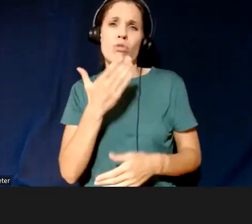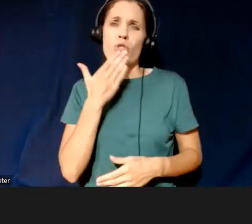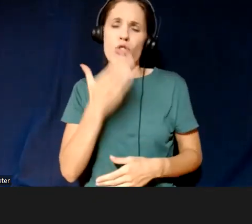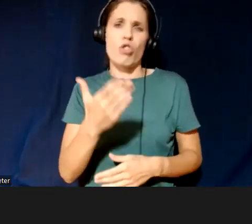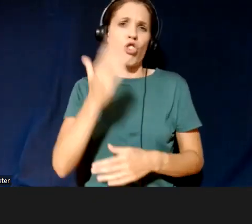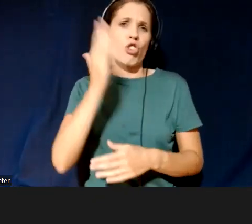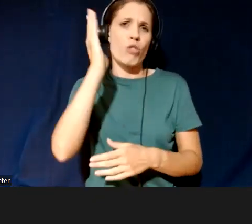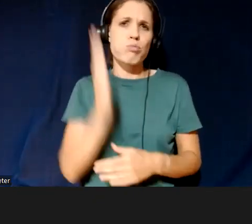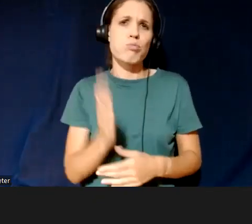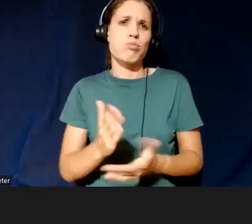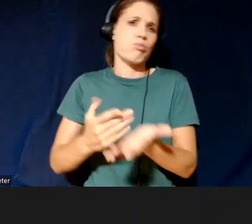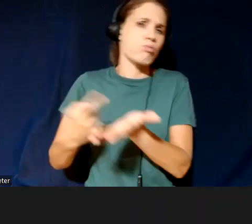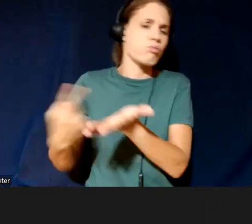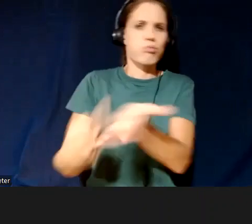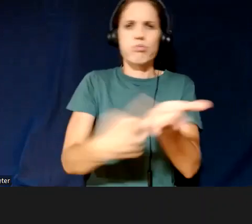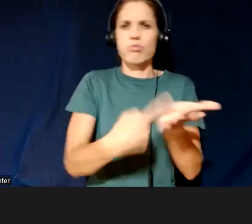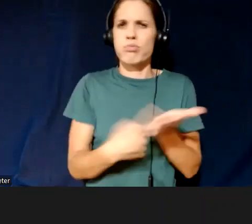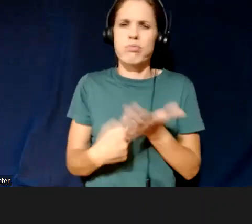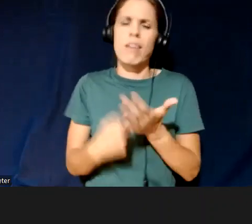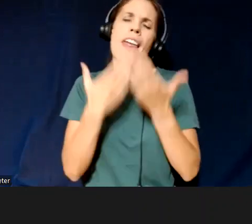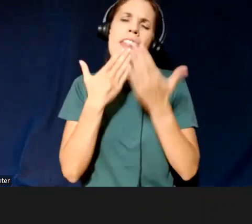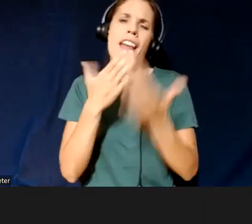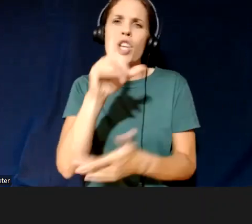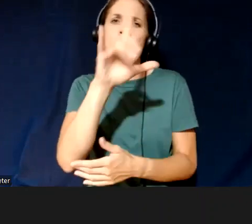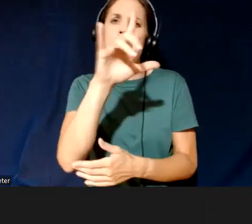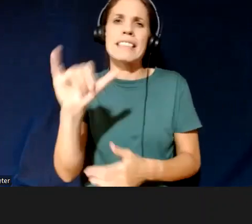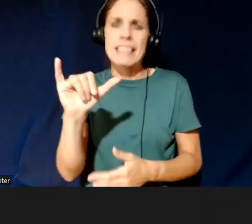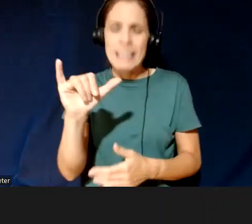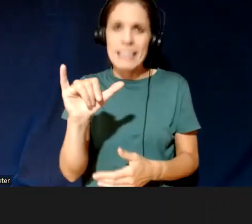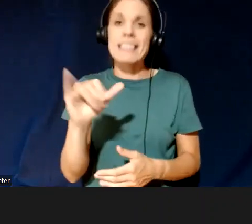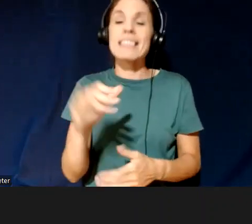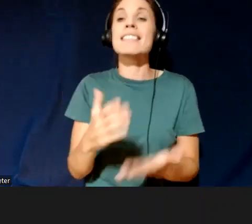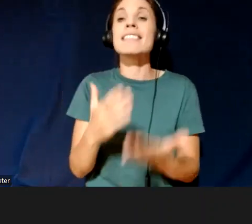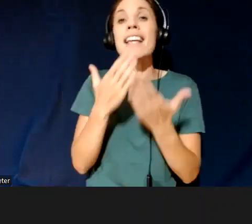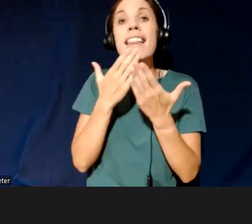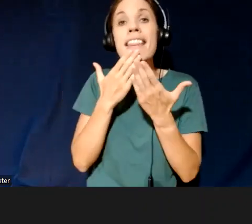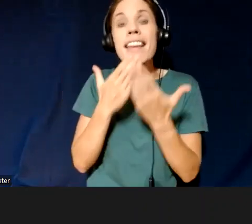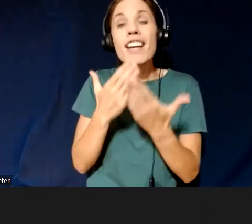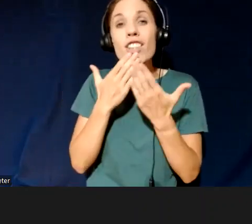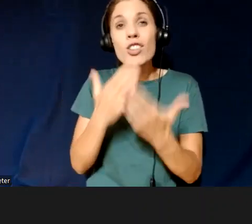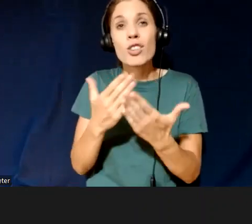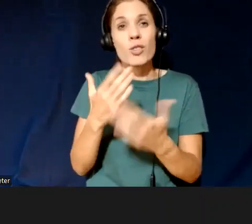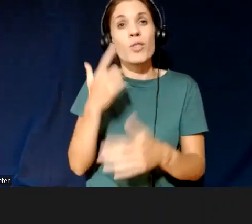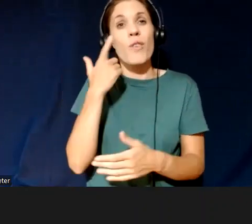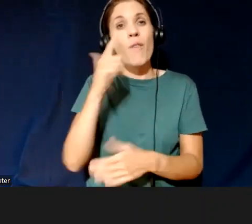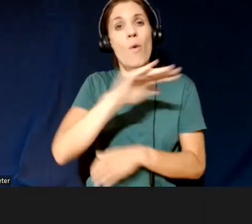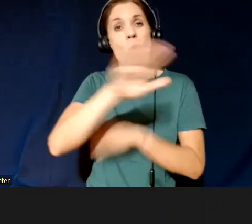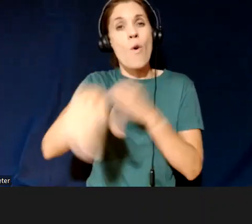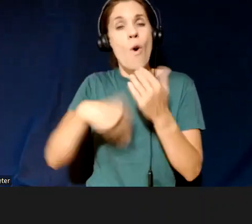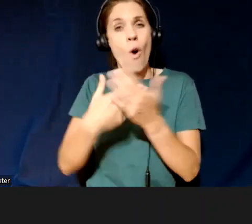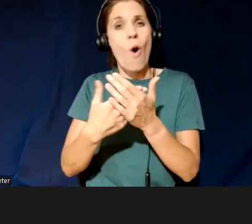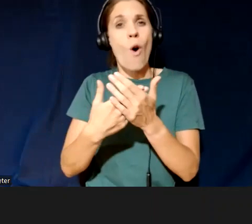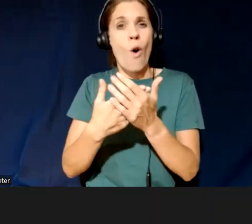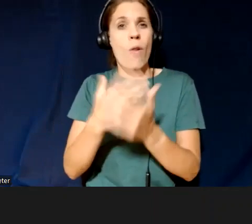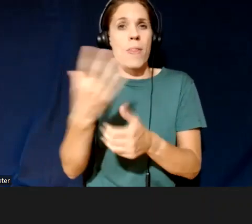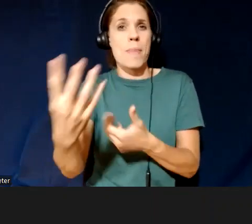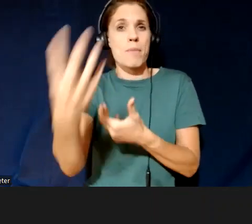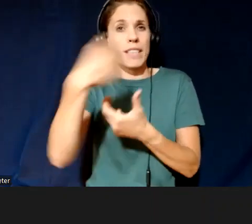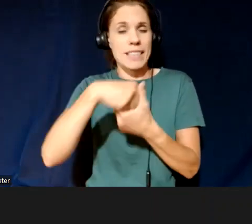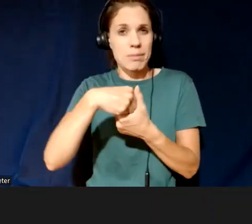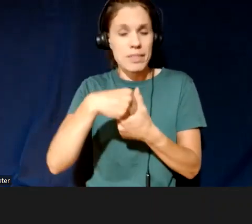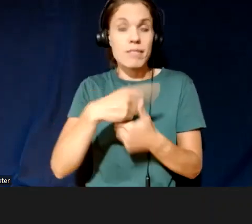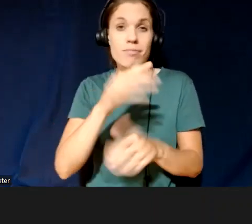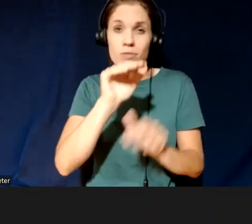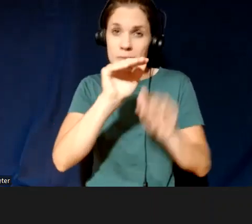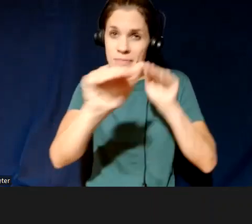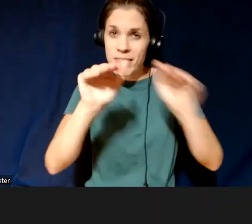discussion. Absolutely. So thanks again for that, Lindsey, Thank you. and thanks to all our participants. I will remind folks that there will be a